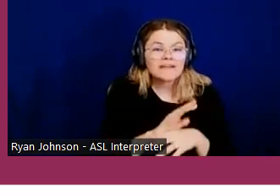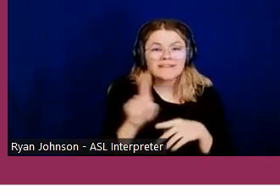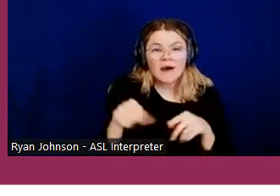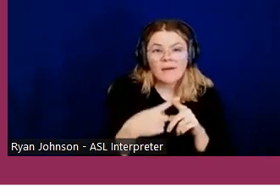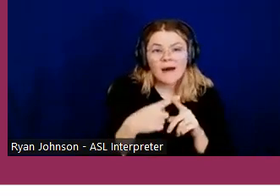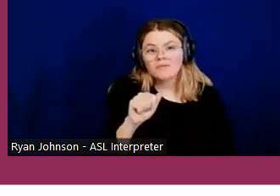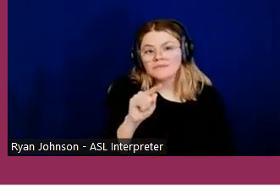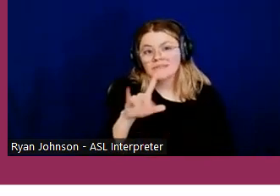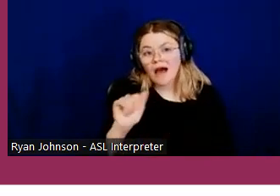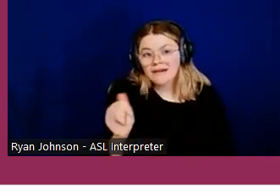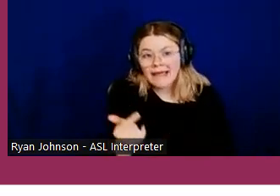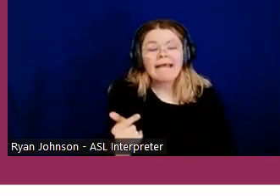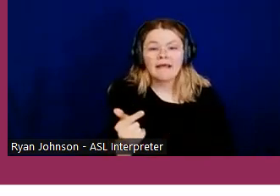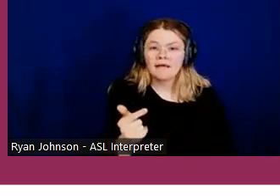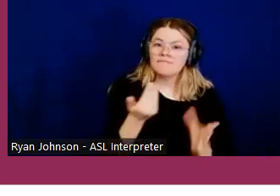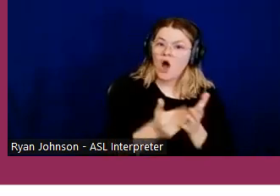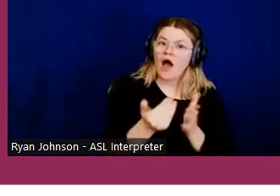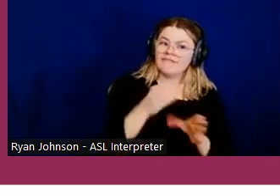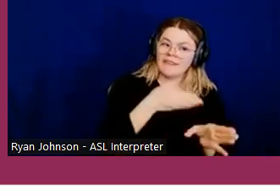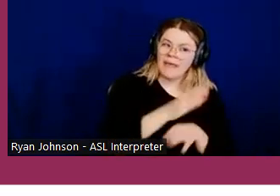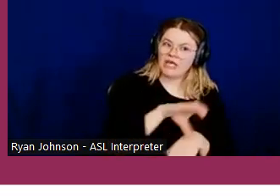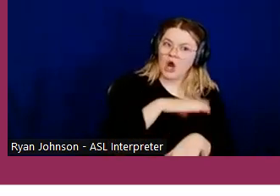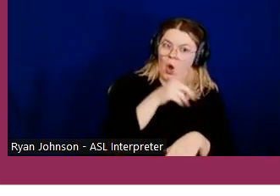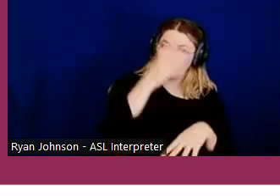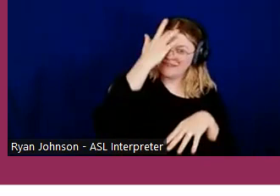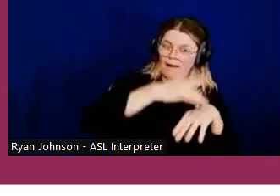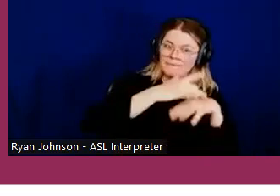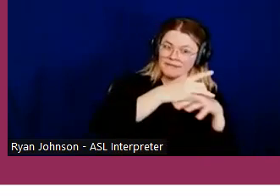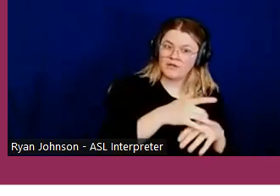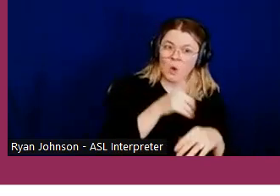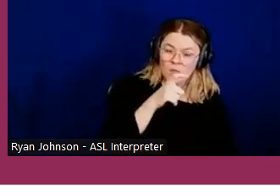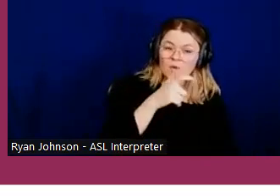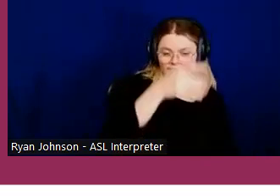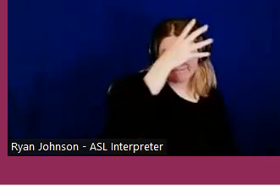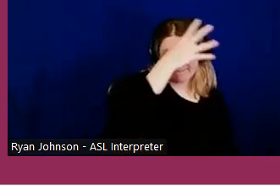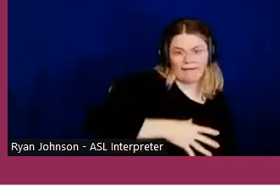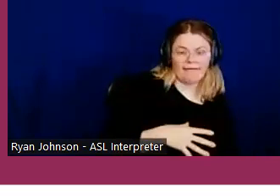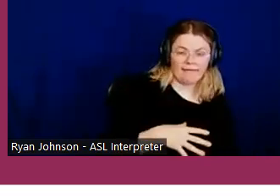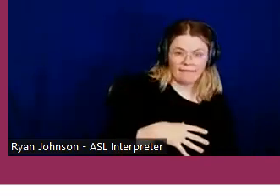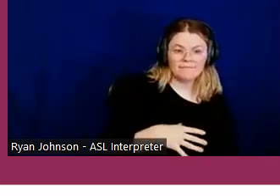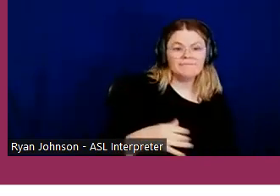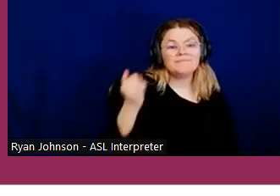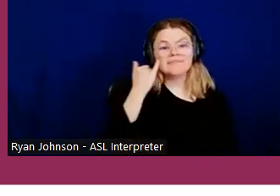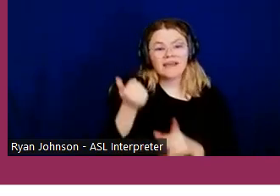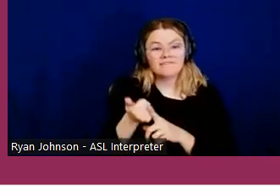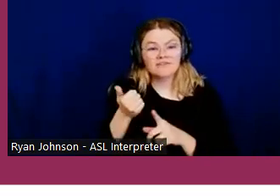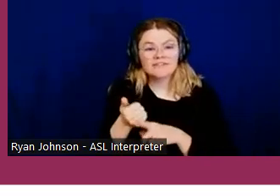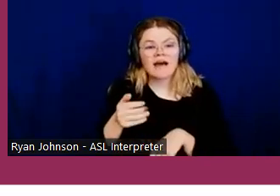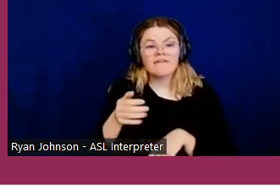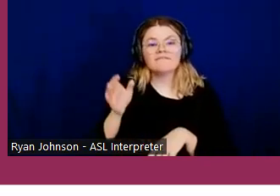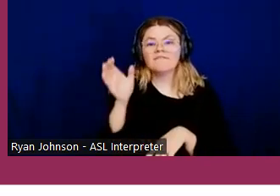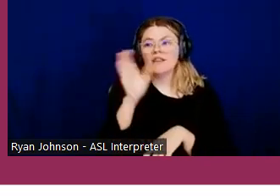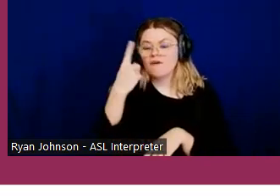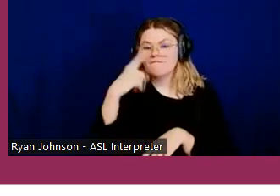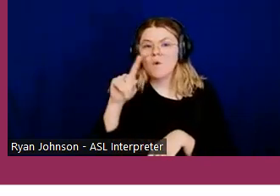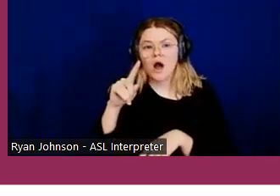perpetrators are men. And if you were to kind of Google movies and TV shows that showcases women being